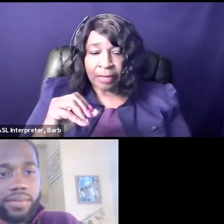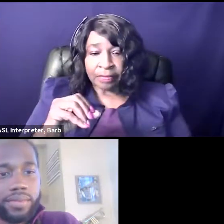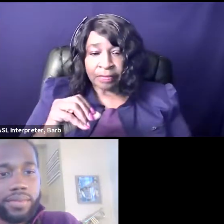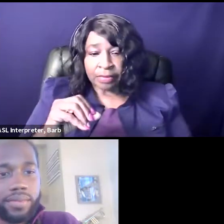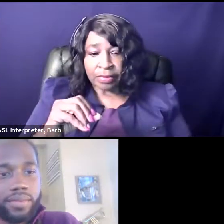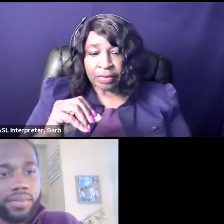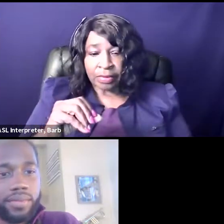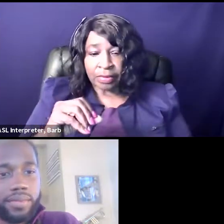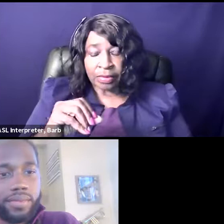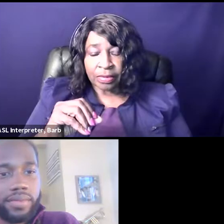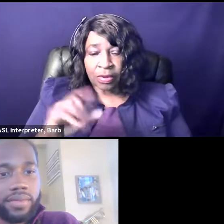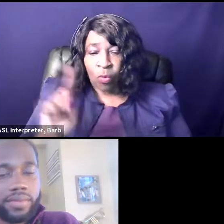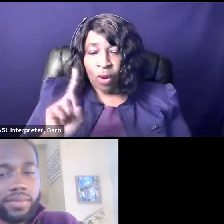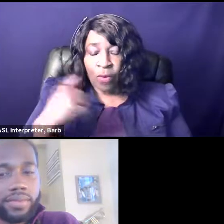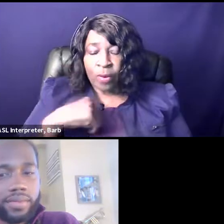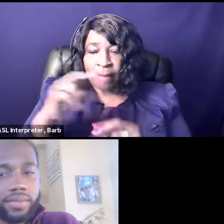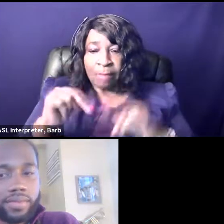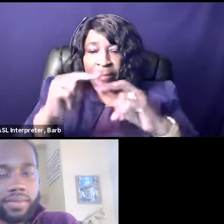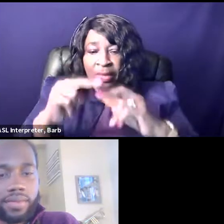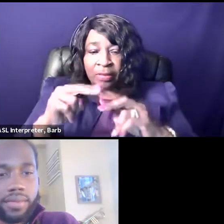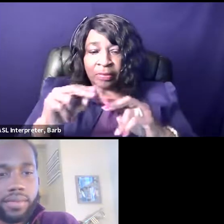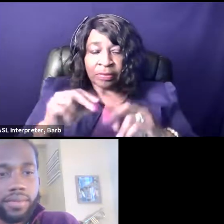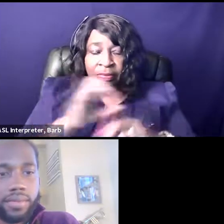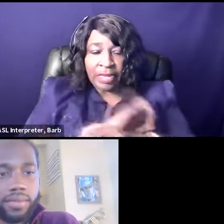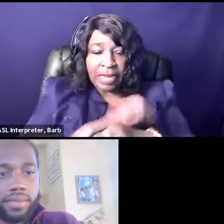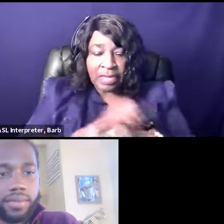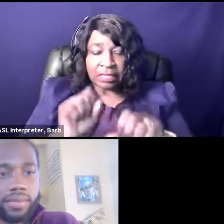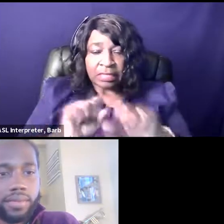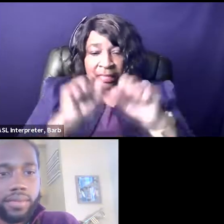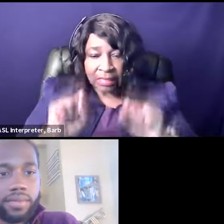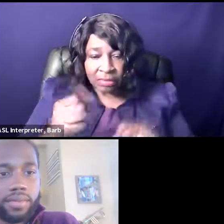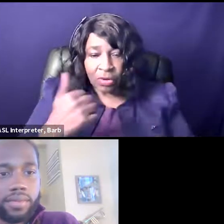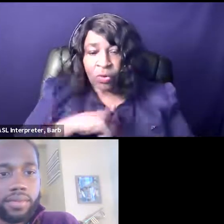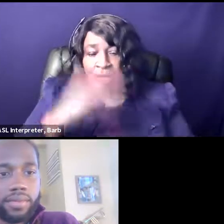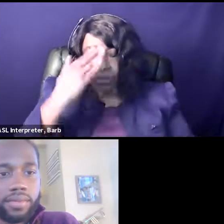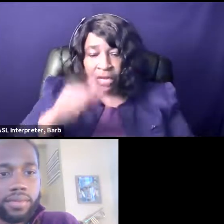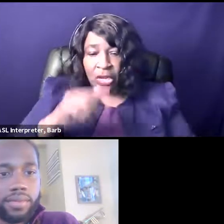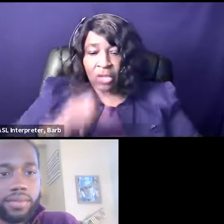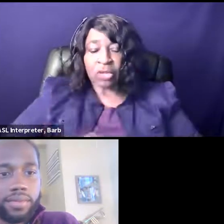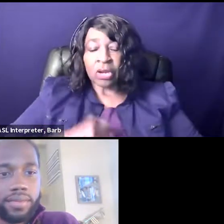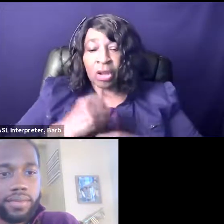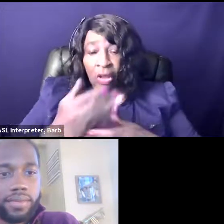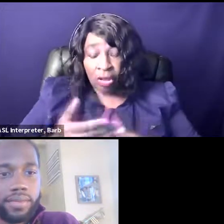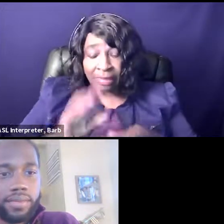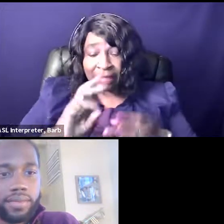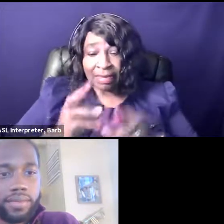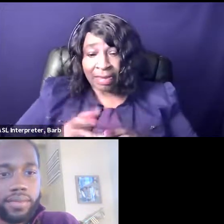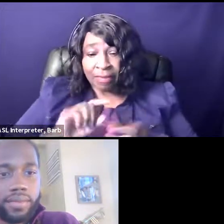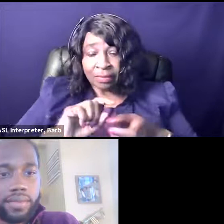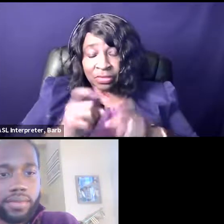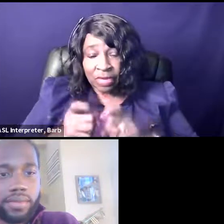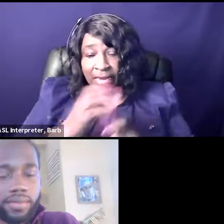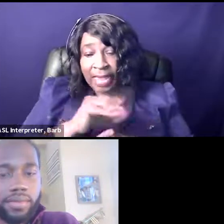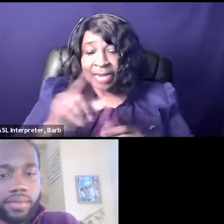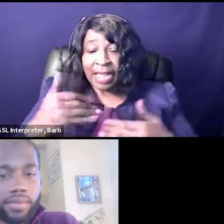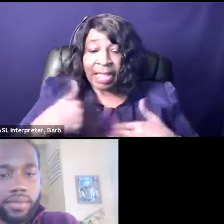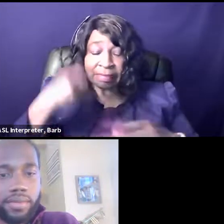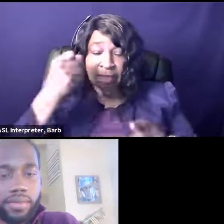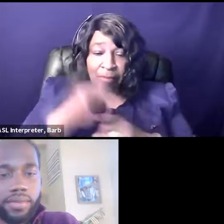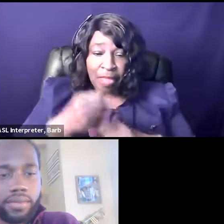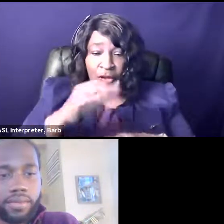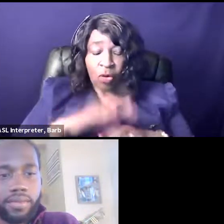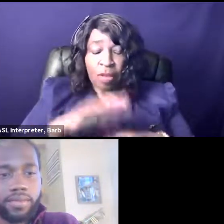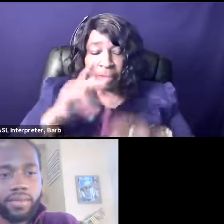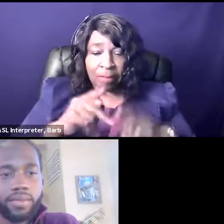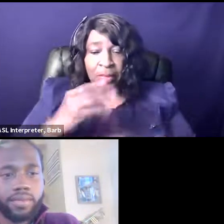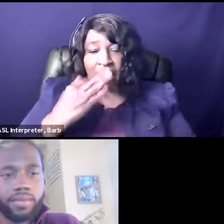our energy system. And we know that it is causing climate change. And we know that it's having a disparate impact on people of color,